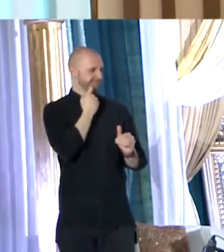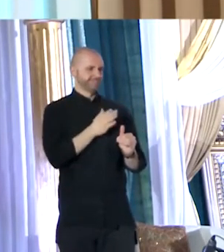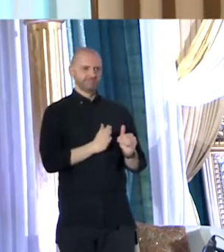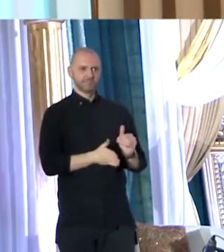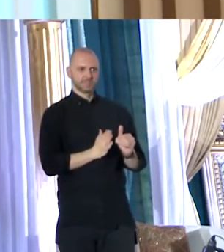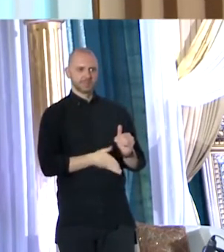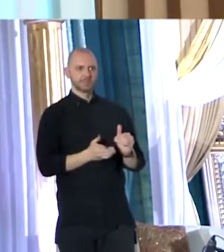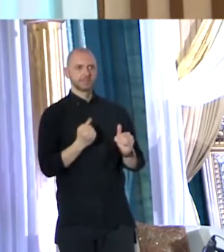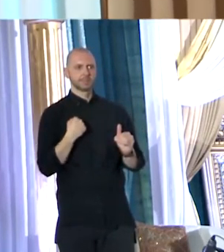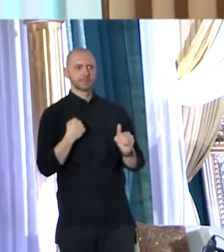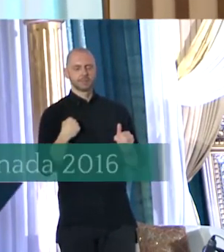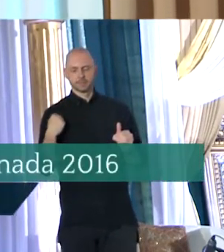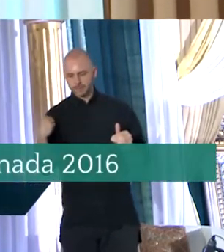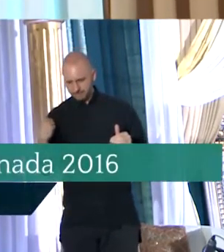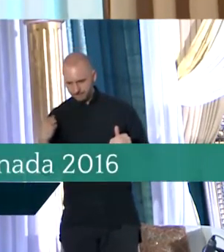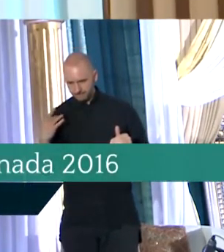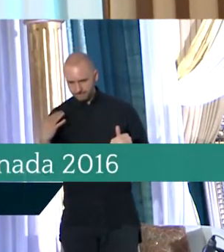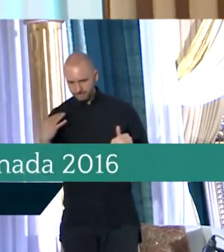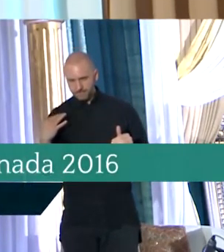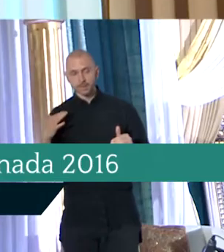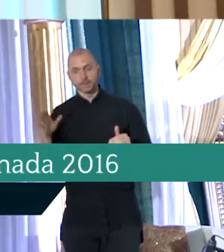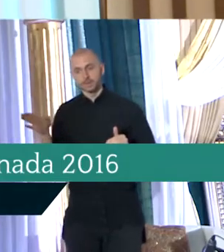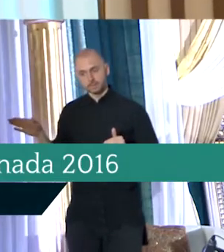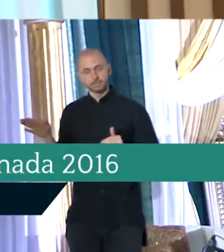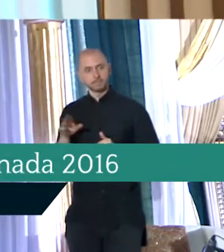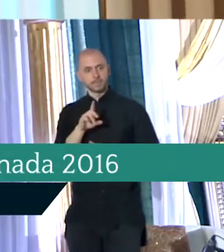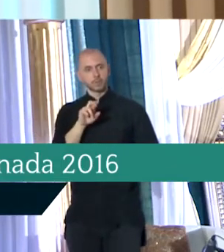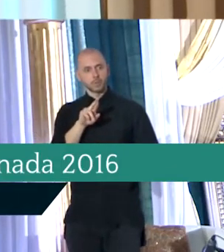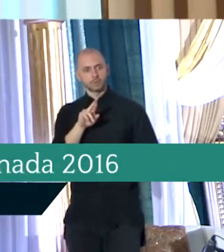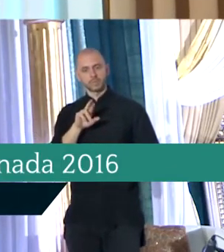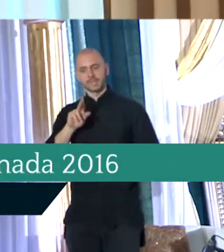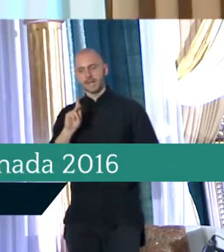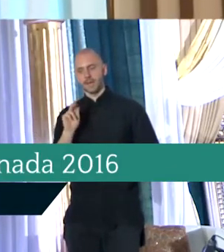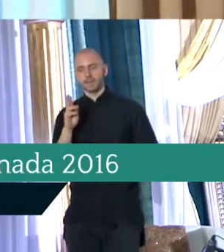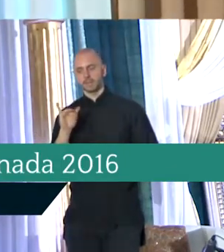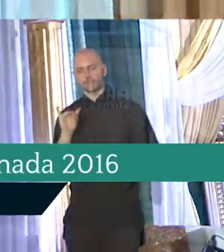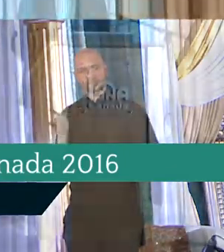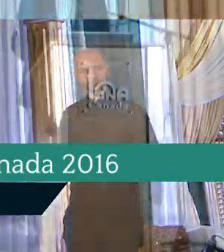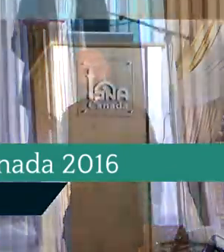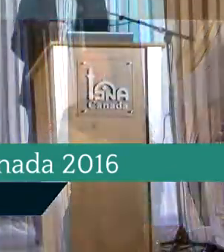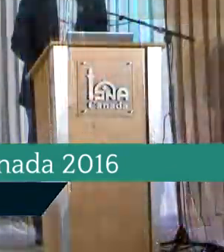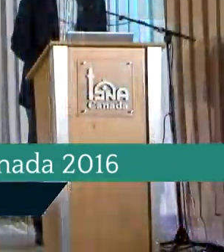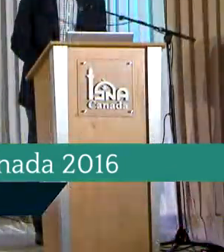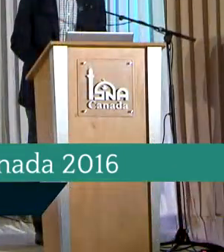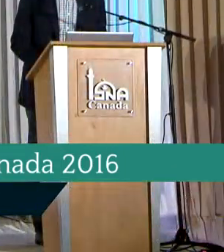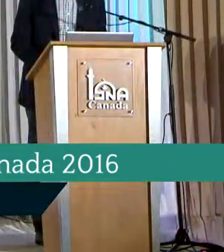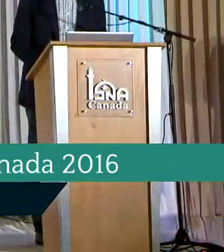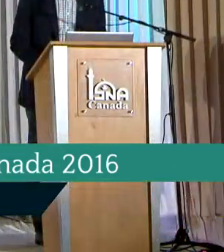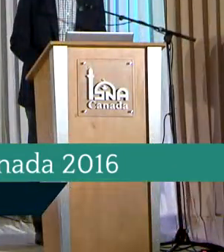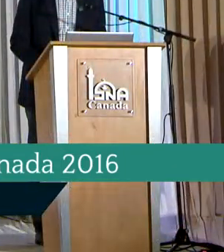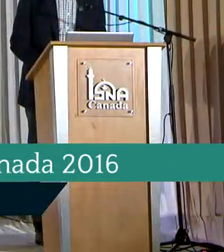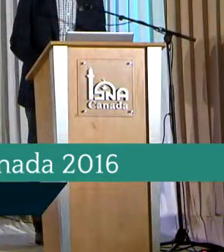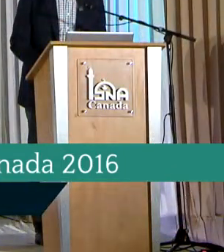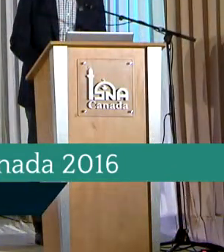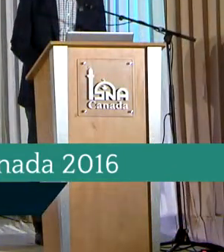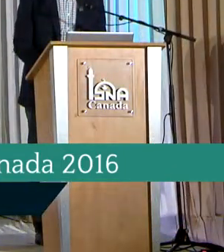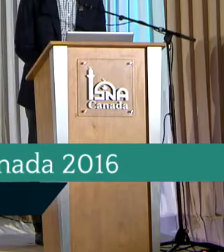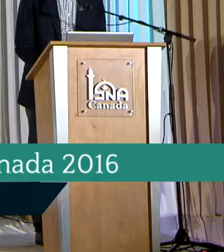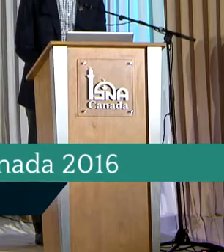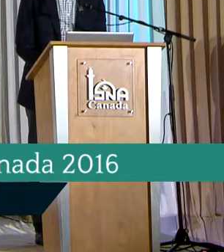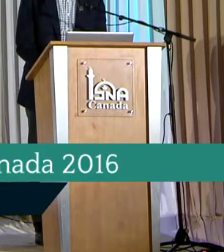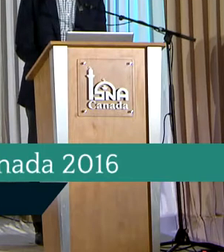essential support from Dr. Kathy, her organization, and other Muslim and non-Muslim organizations across the country.